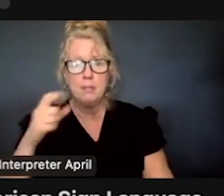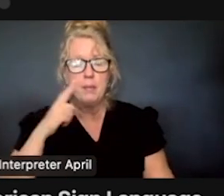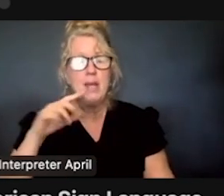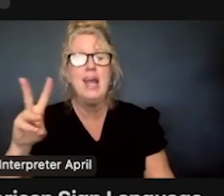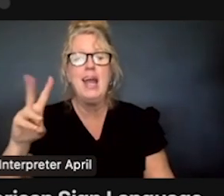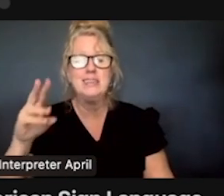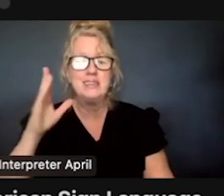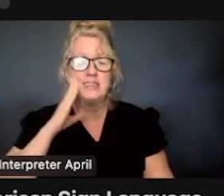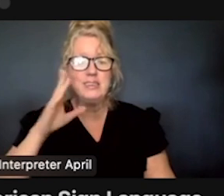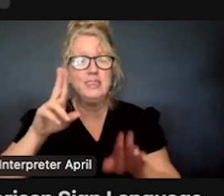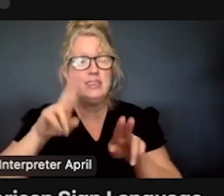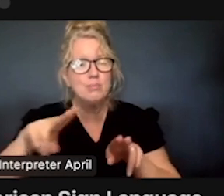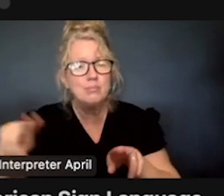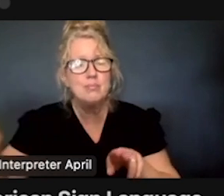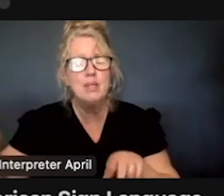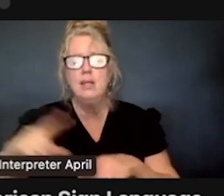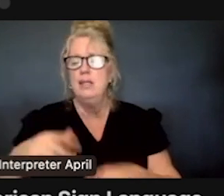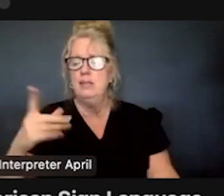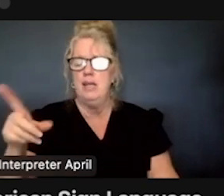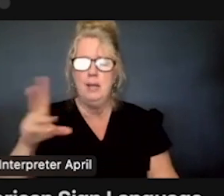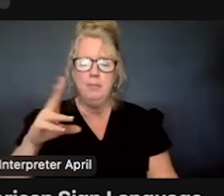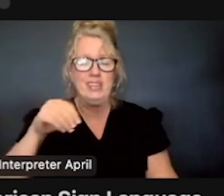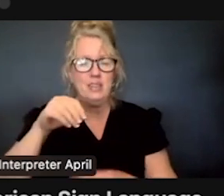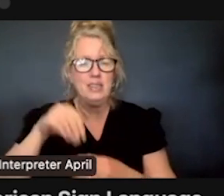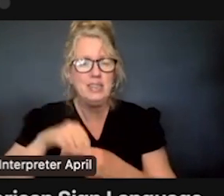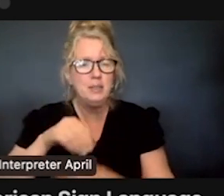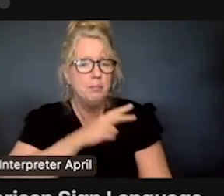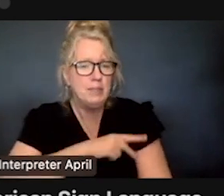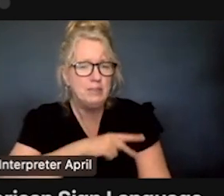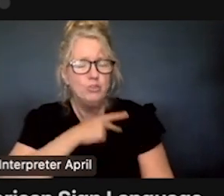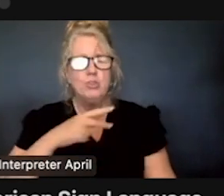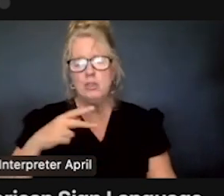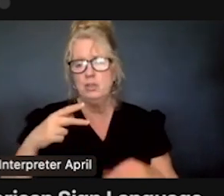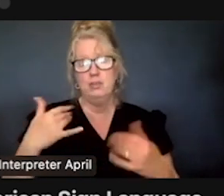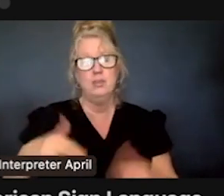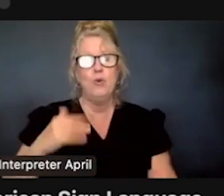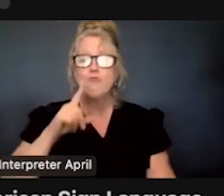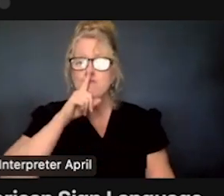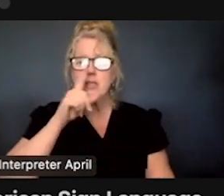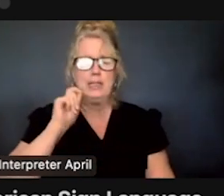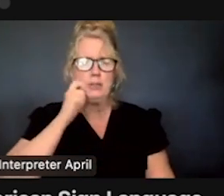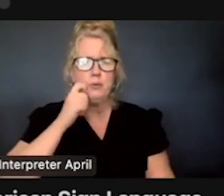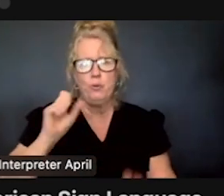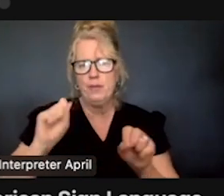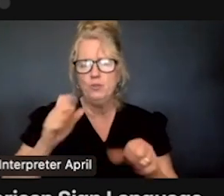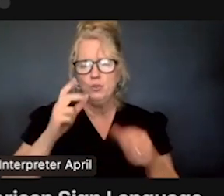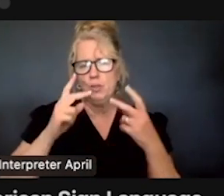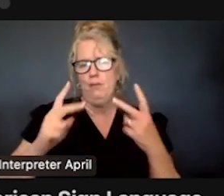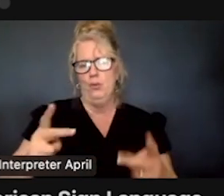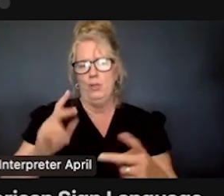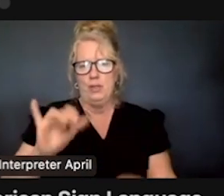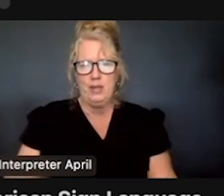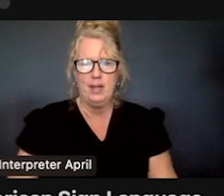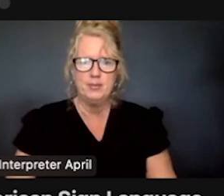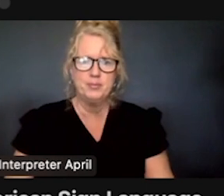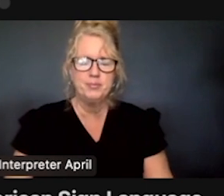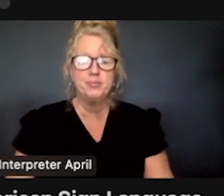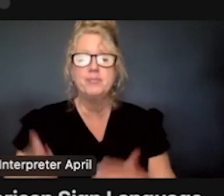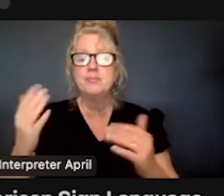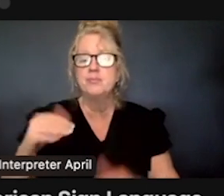recliners, 16 inpatient. So really cool. Take a look at that.